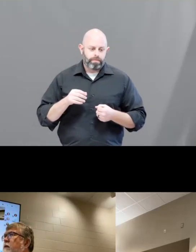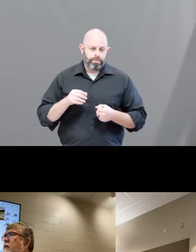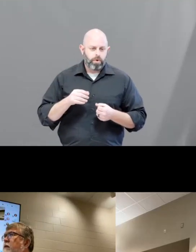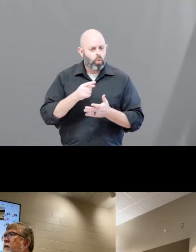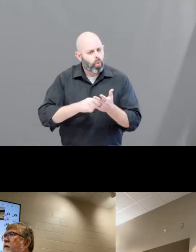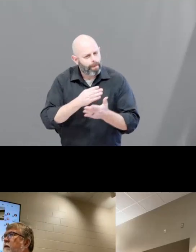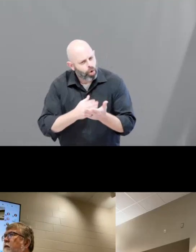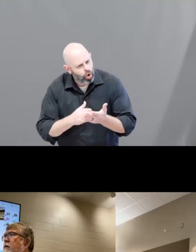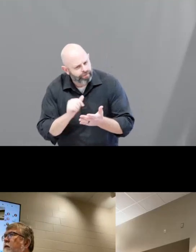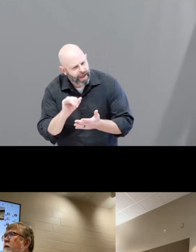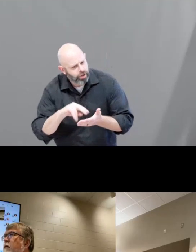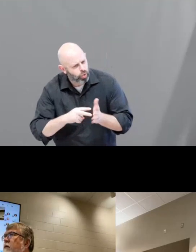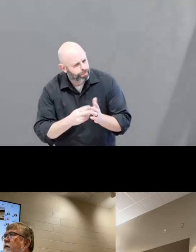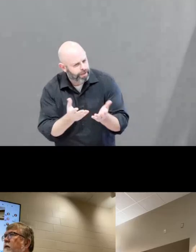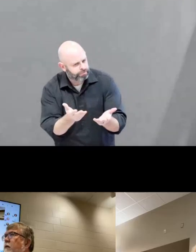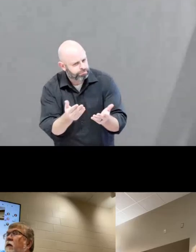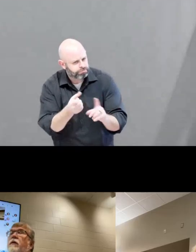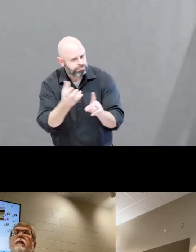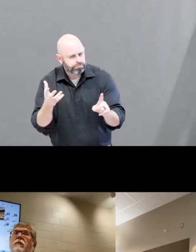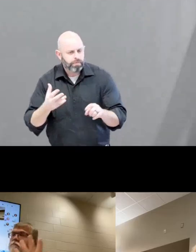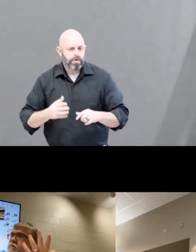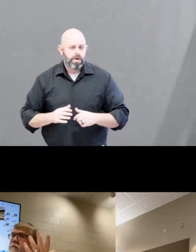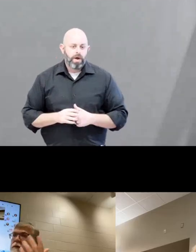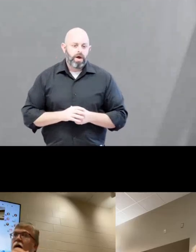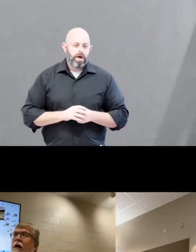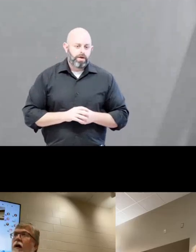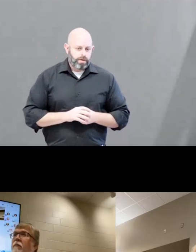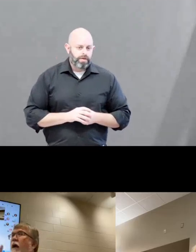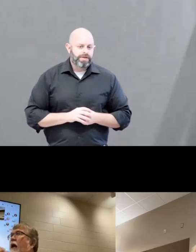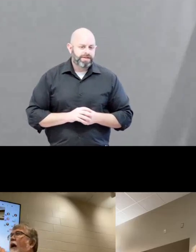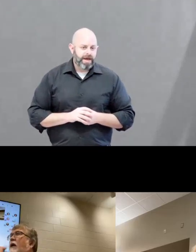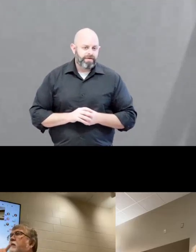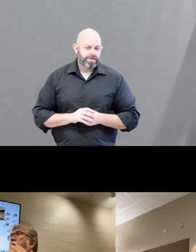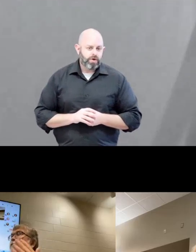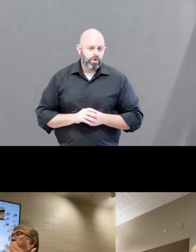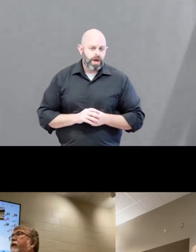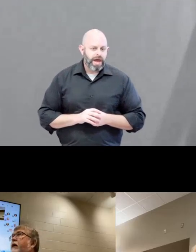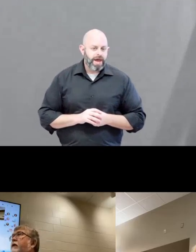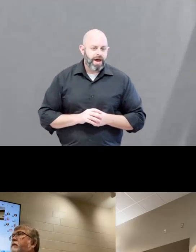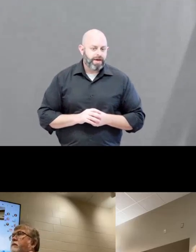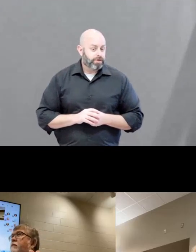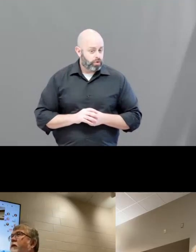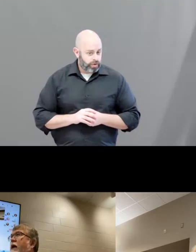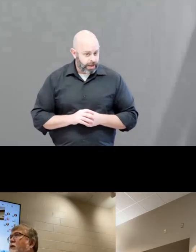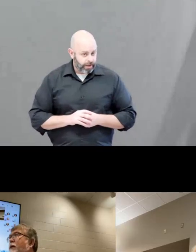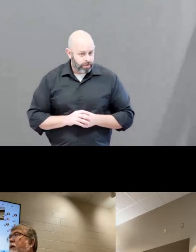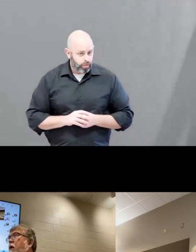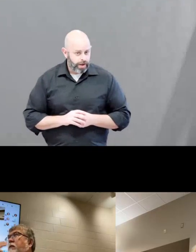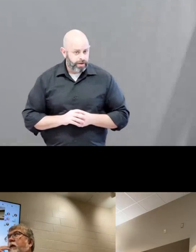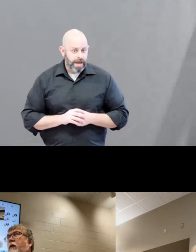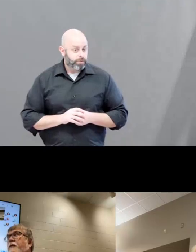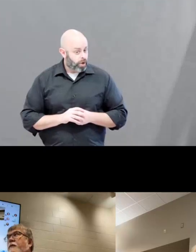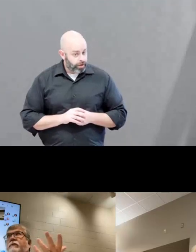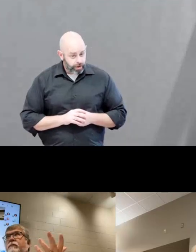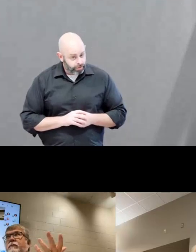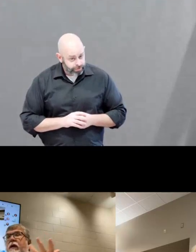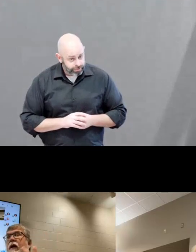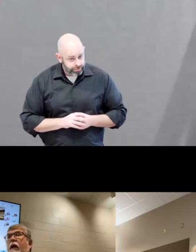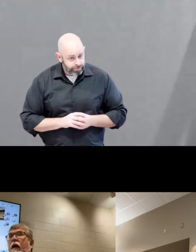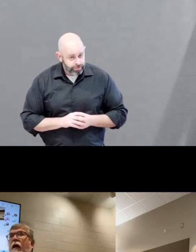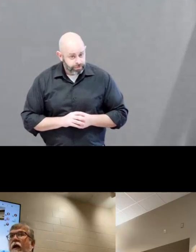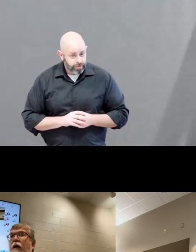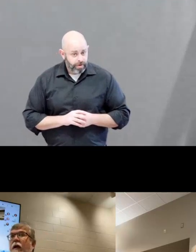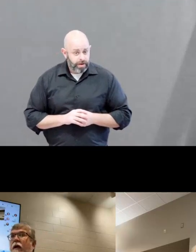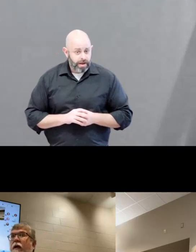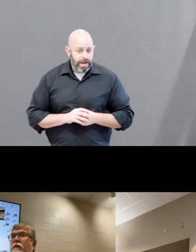What part of AI are you interested? Just- This is Kevin. So AI is a new thing, right? Right. As we all know.